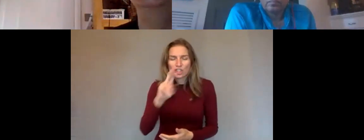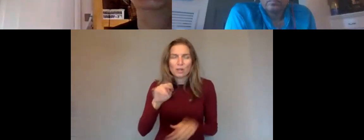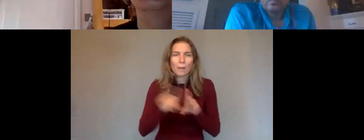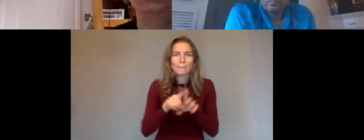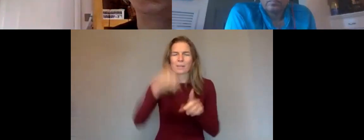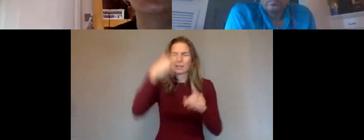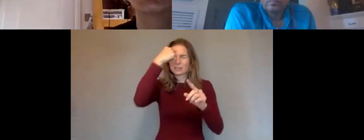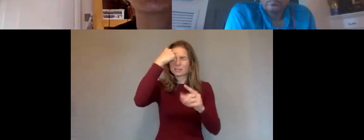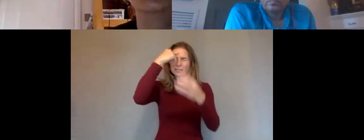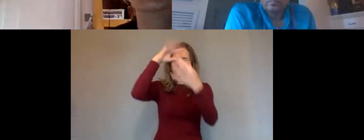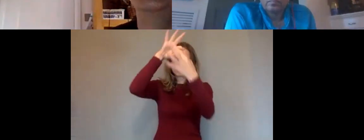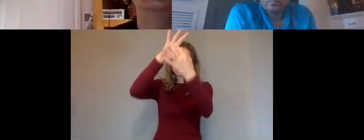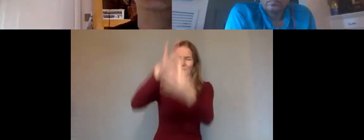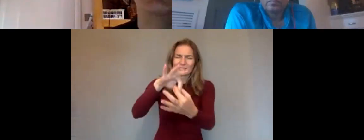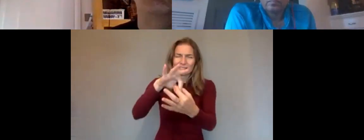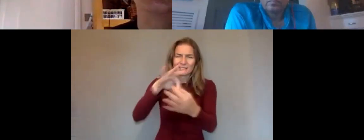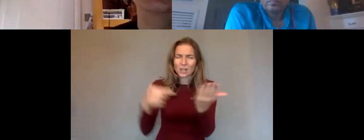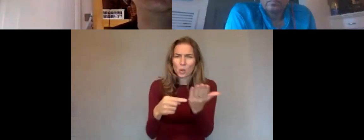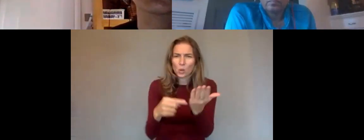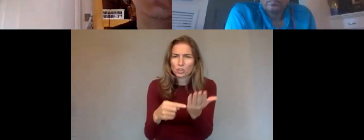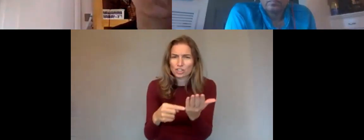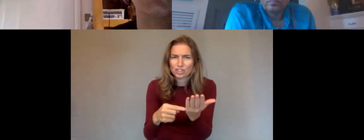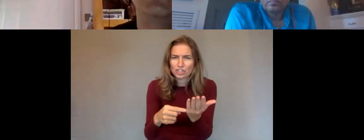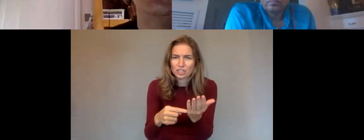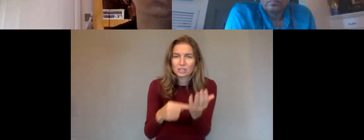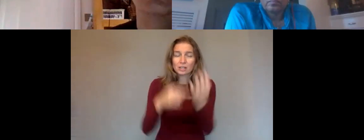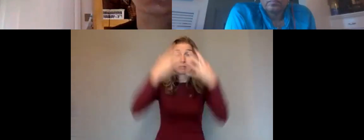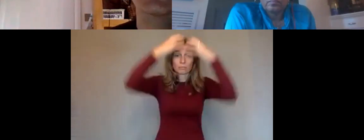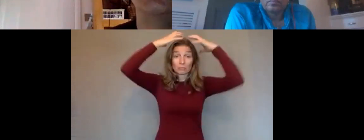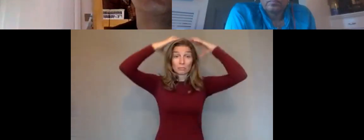but it's coming. That whole notion of